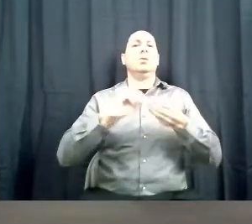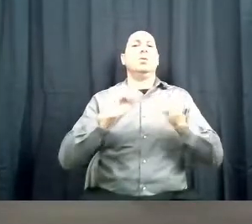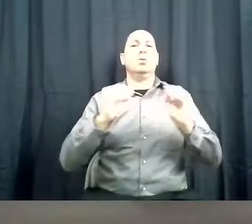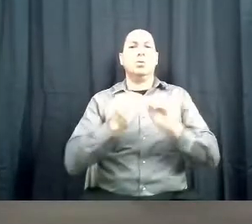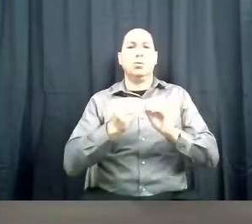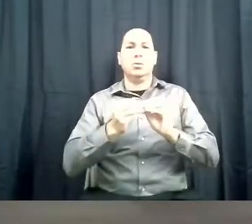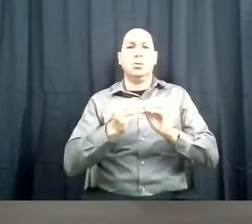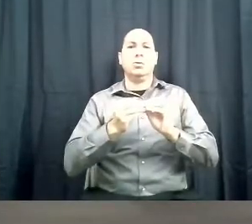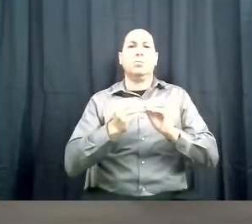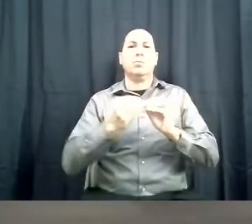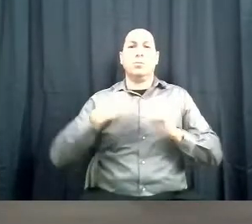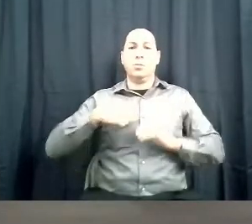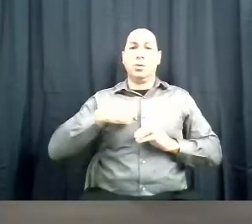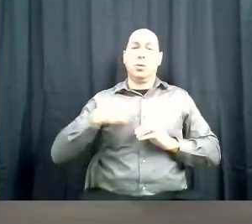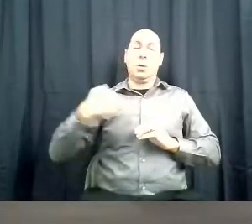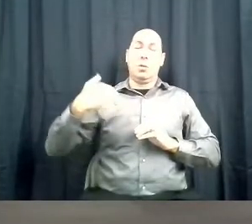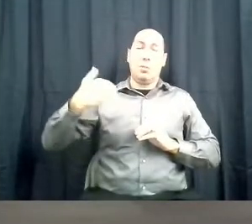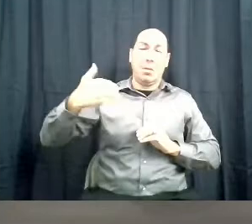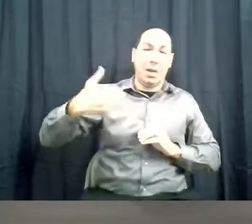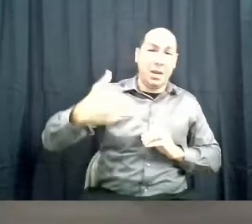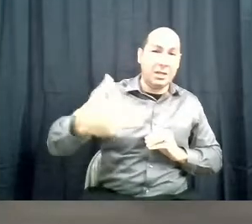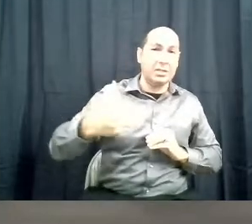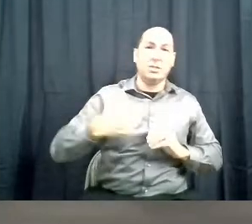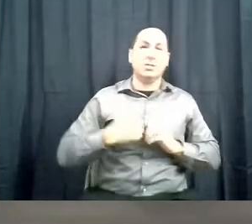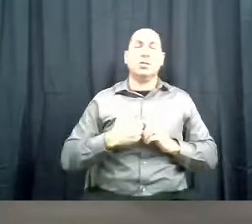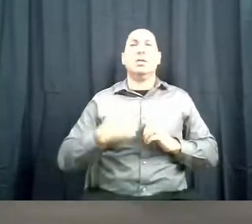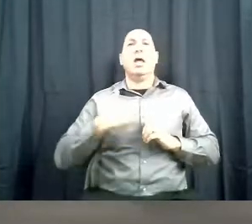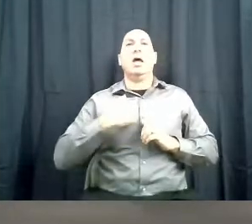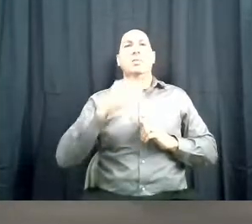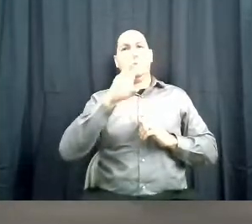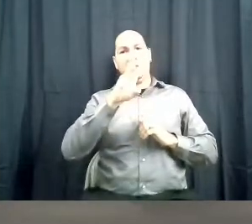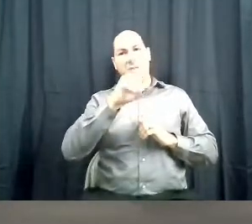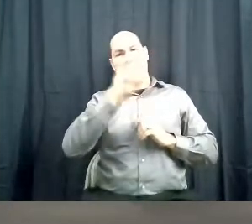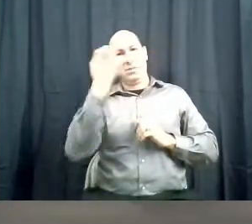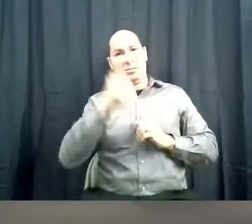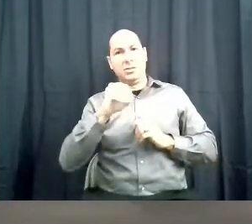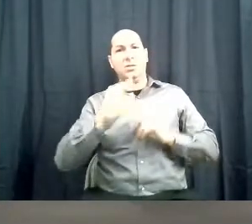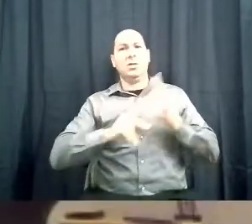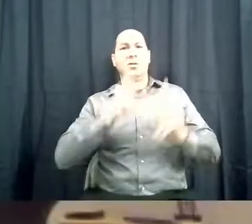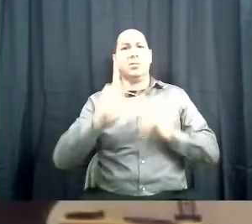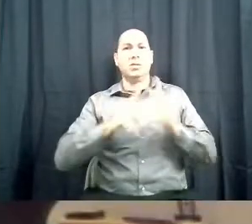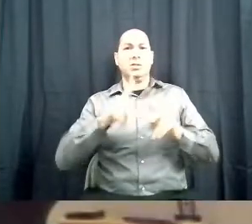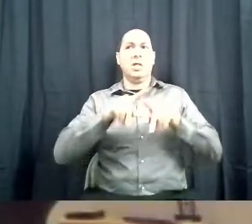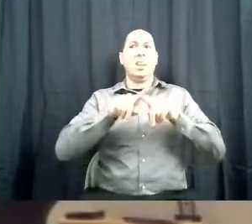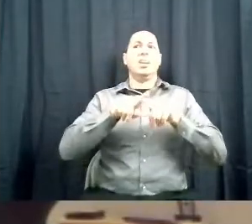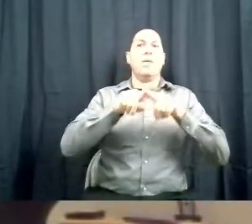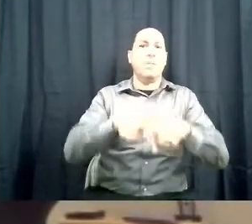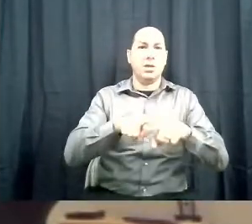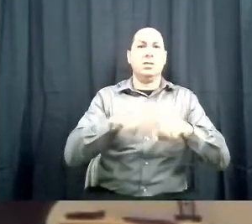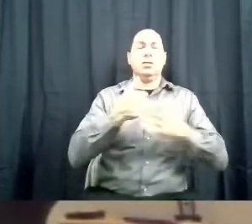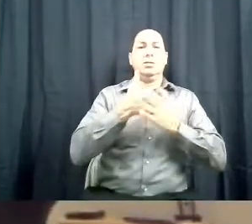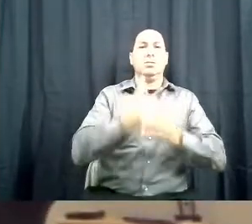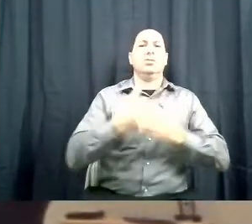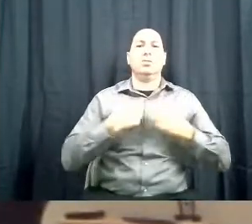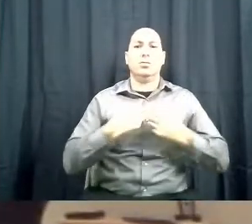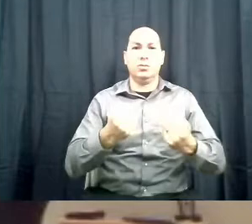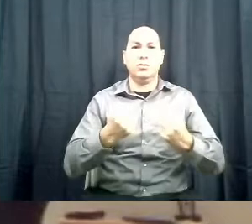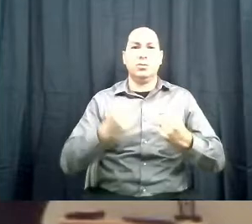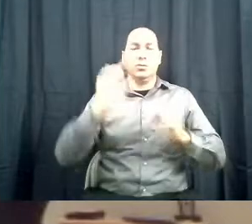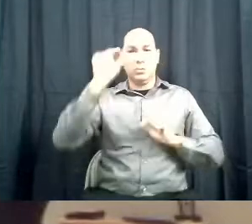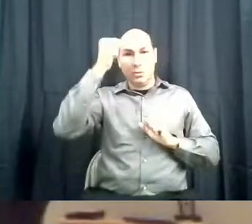or repeated. And yet almost 60% of the population depends on Medicaid. And so the government of Puerto Rico has to be